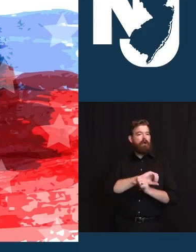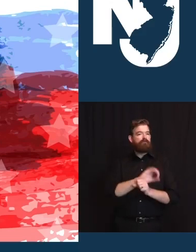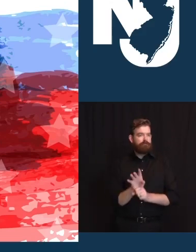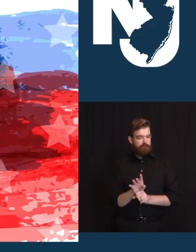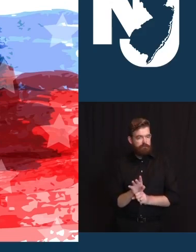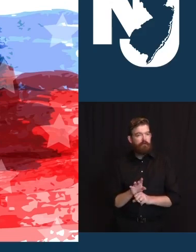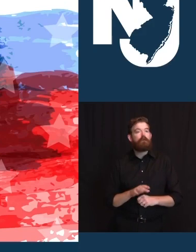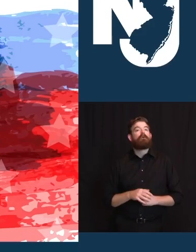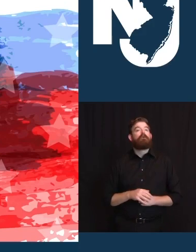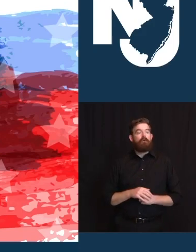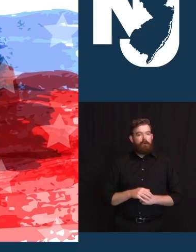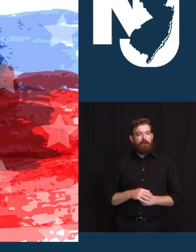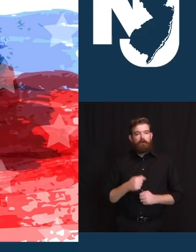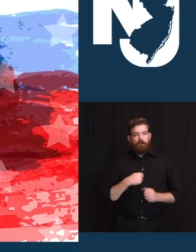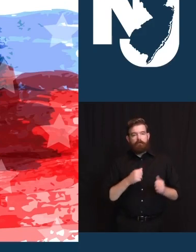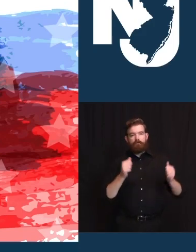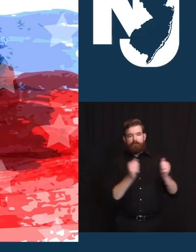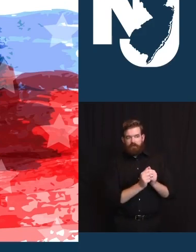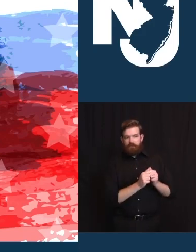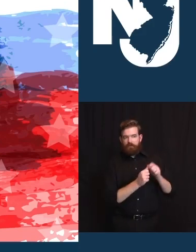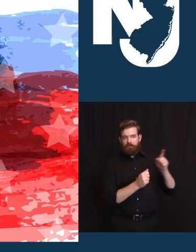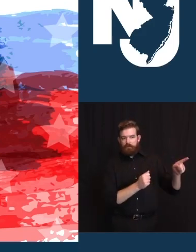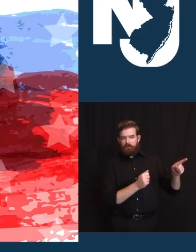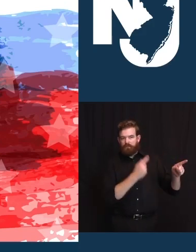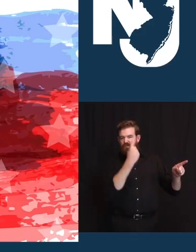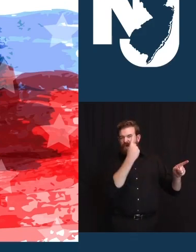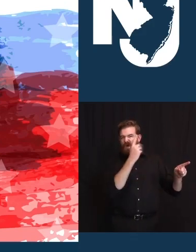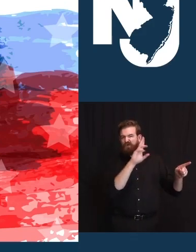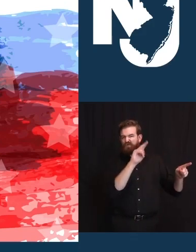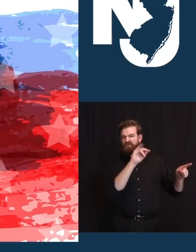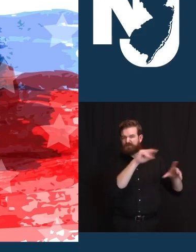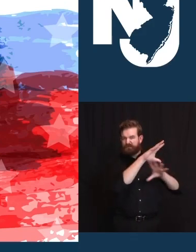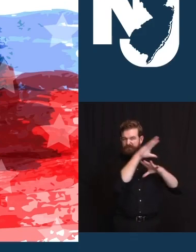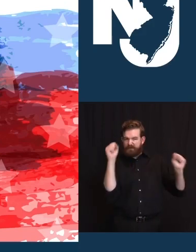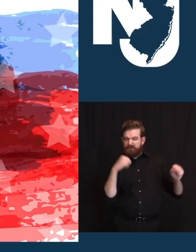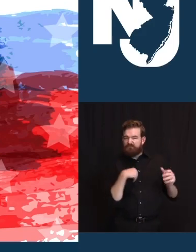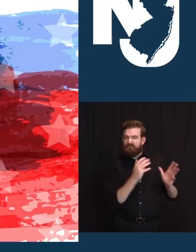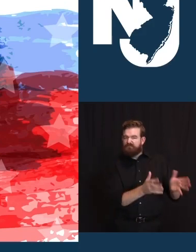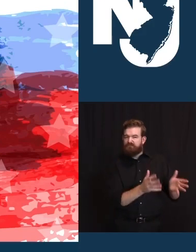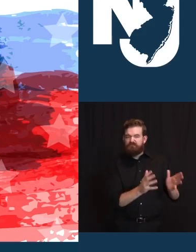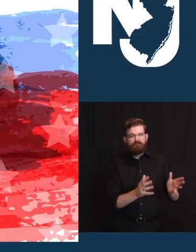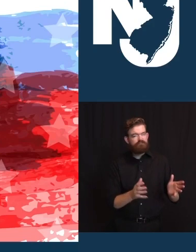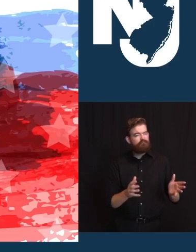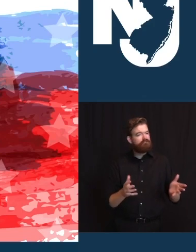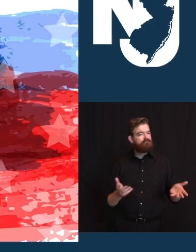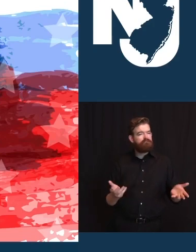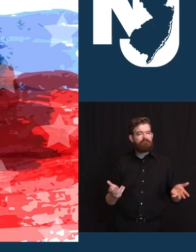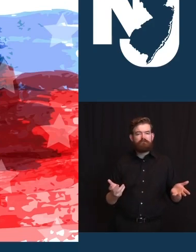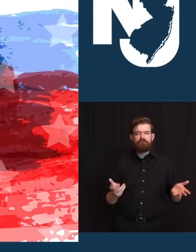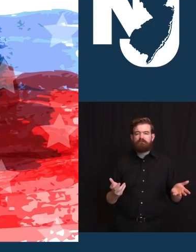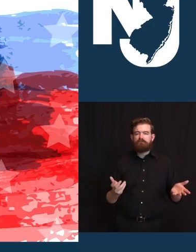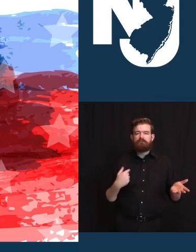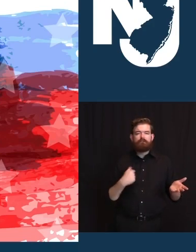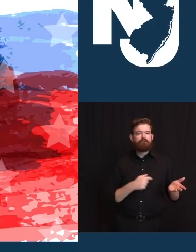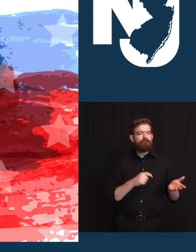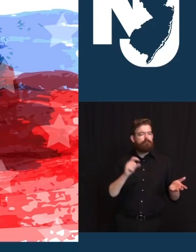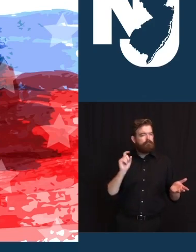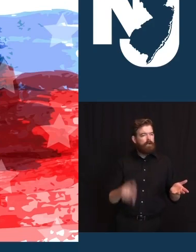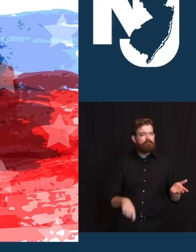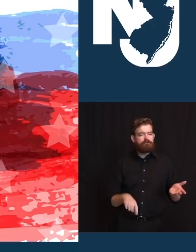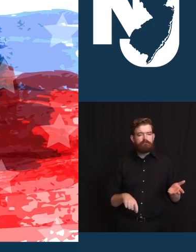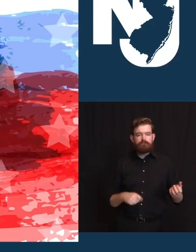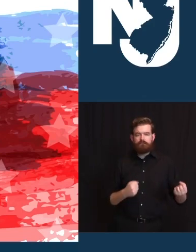just talking about the importance back and forth in a note to each other, how important it is to stand up and stand on the side of our workers